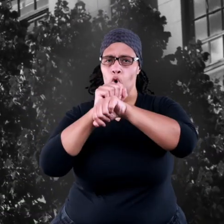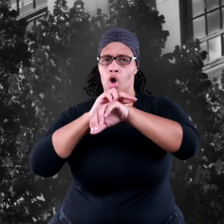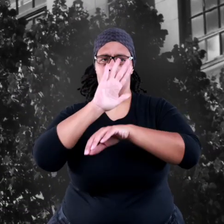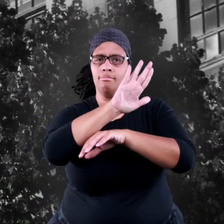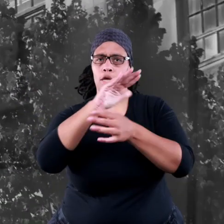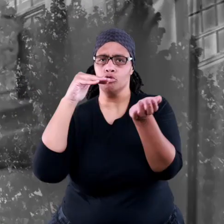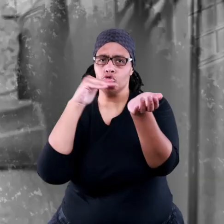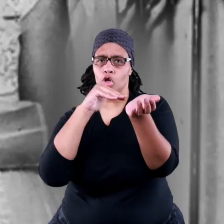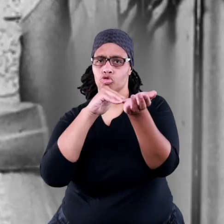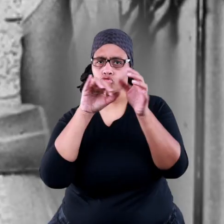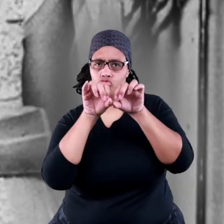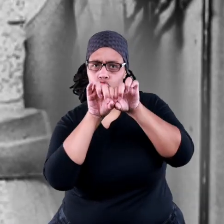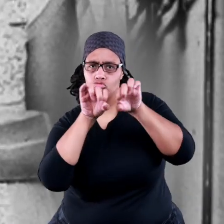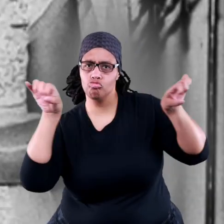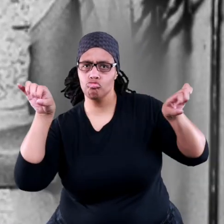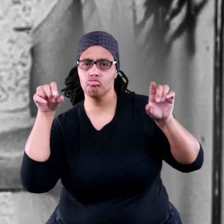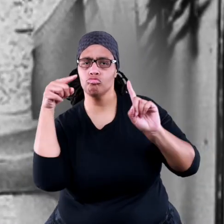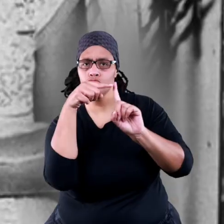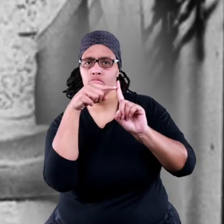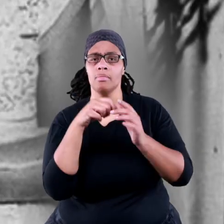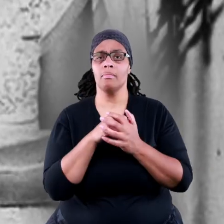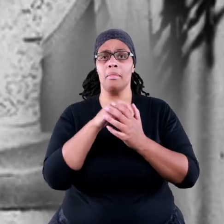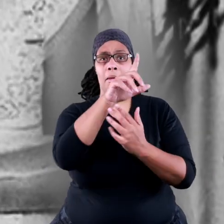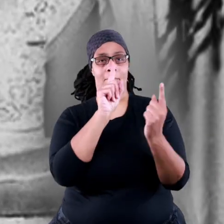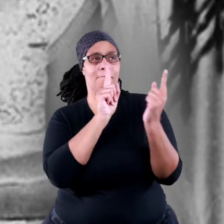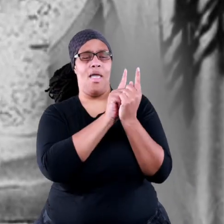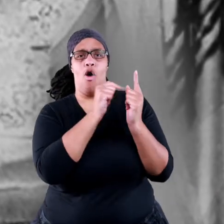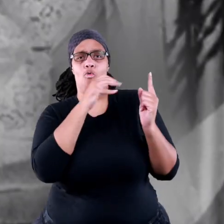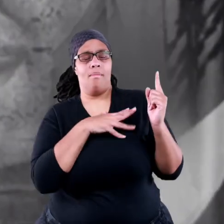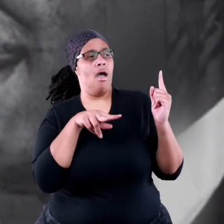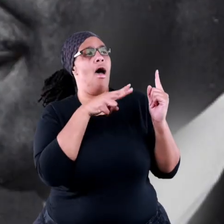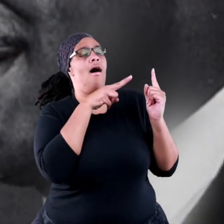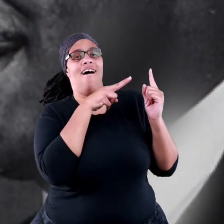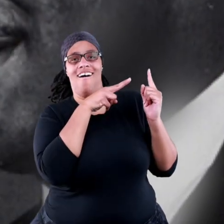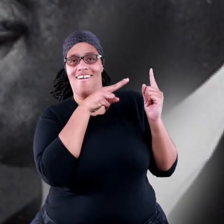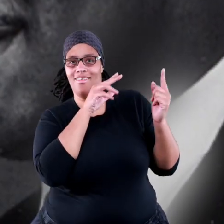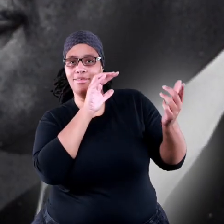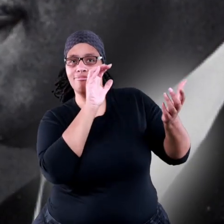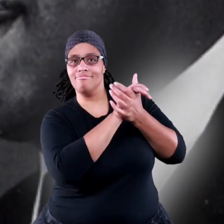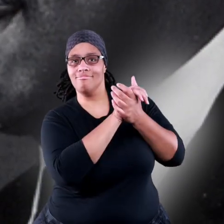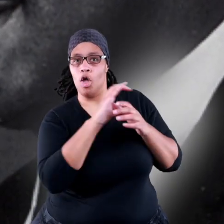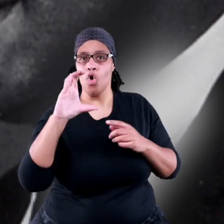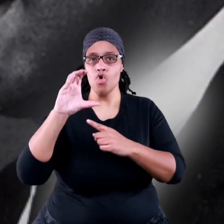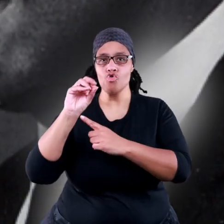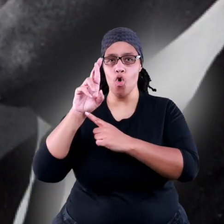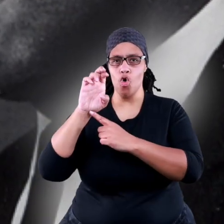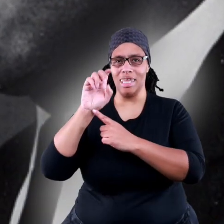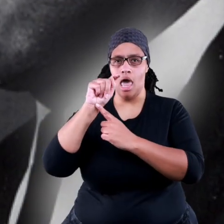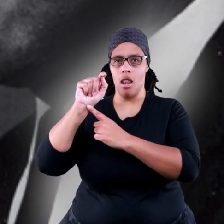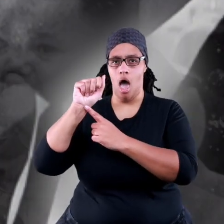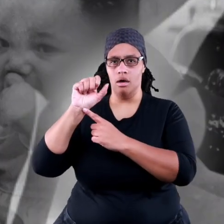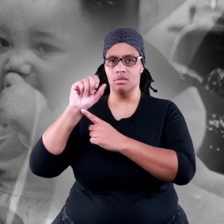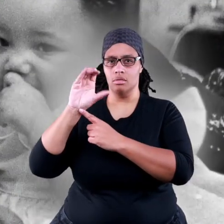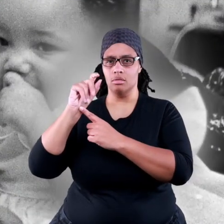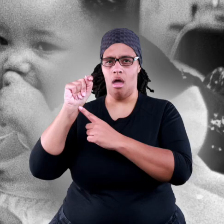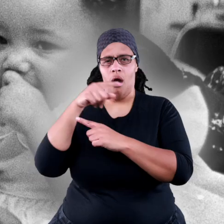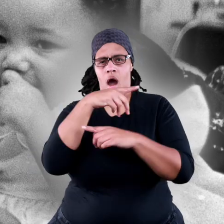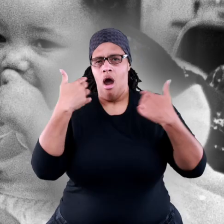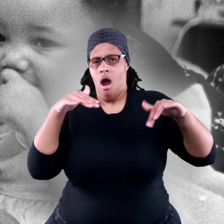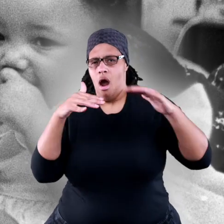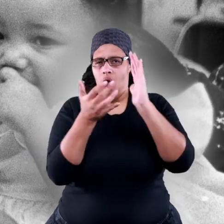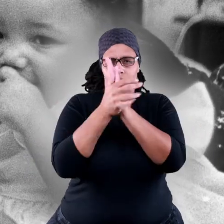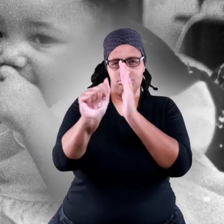University to work on his doctorate degree and soon met the woman who he would marry, Coretta Scott, a